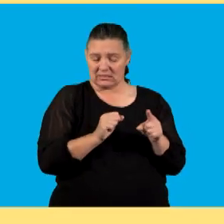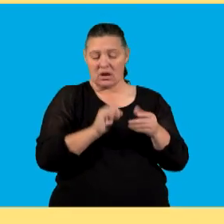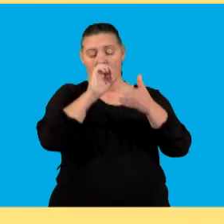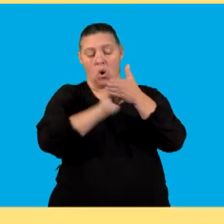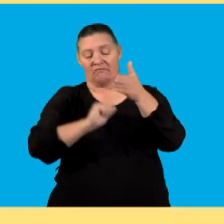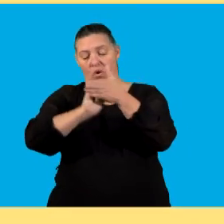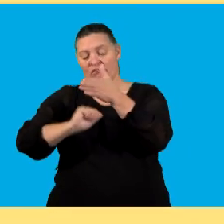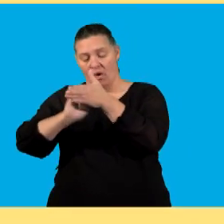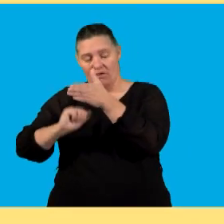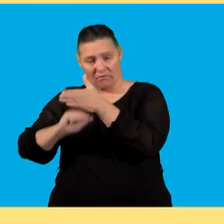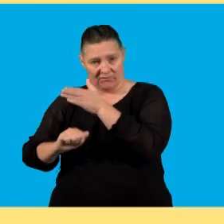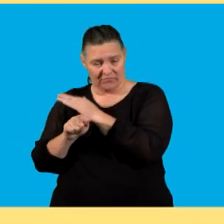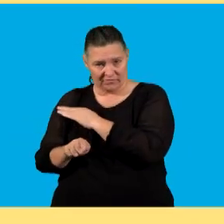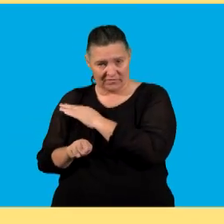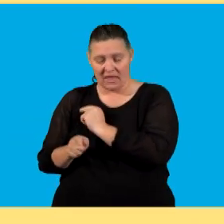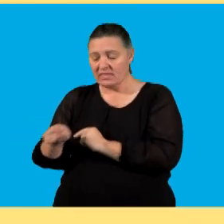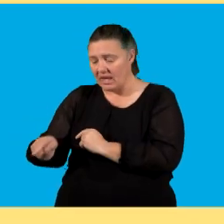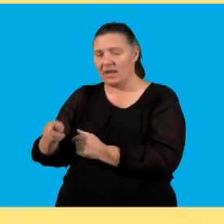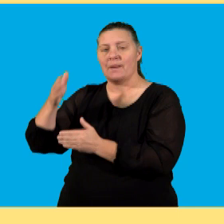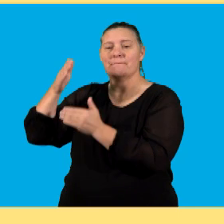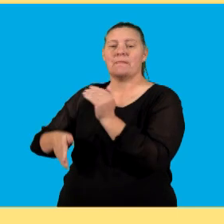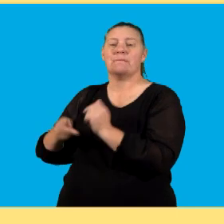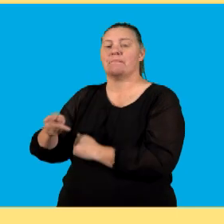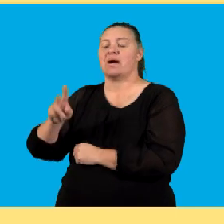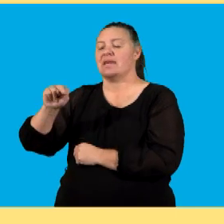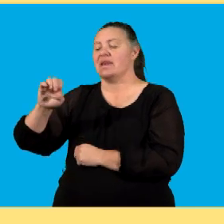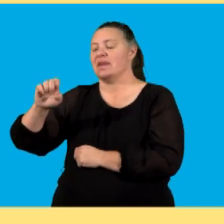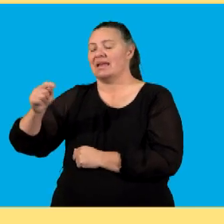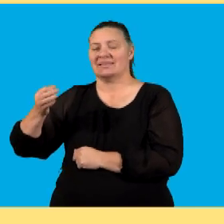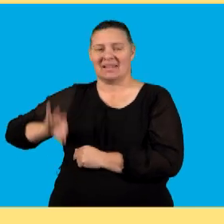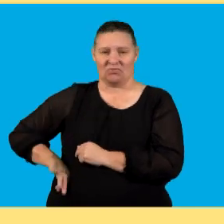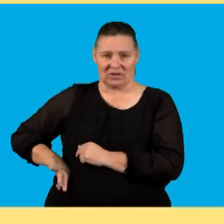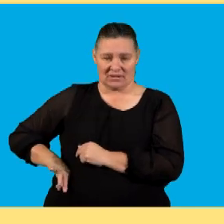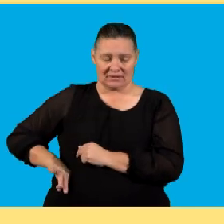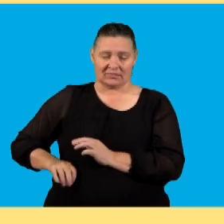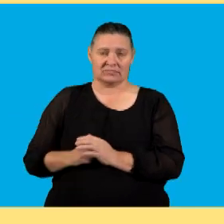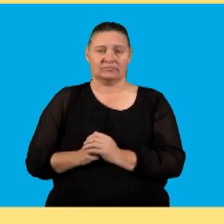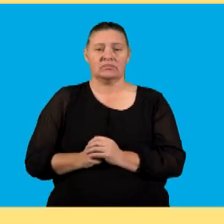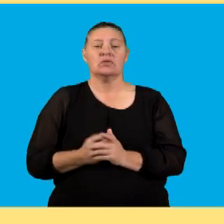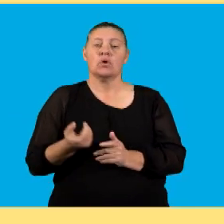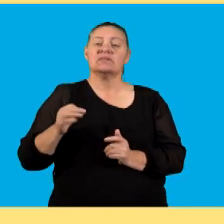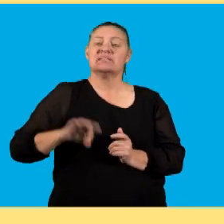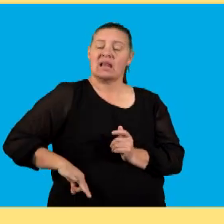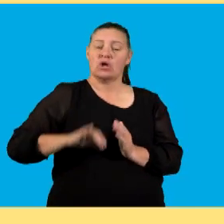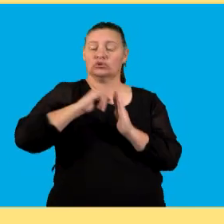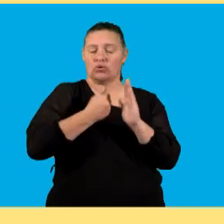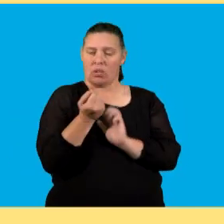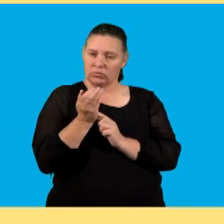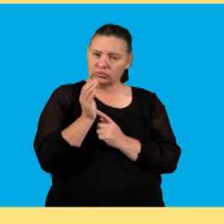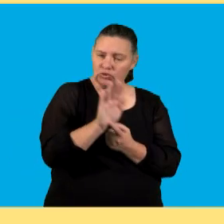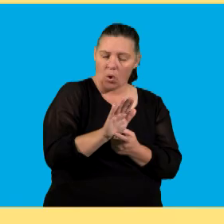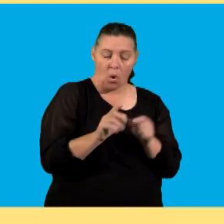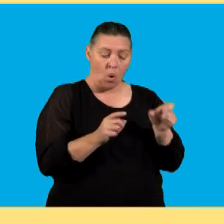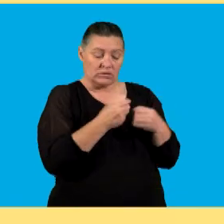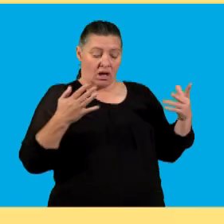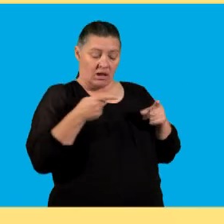you subtract deductions, you will arrive to what we call net salary. So our Salaries Journal will show us